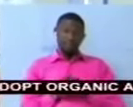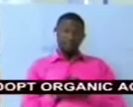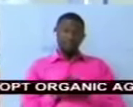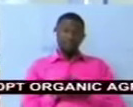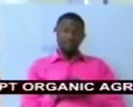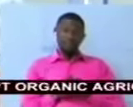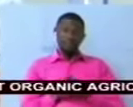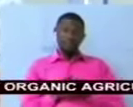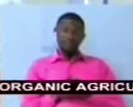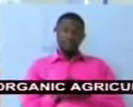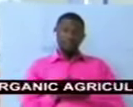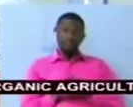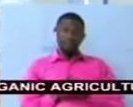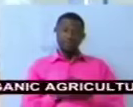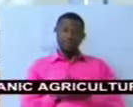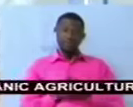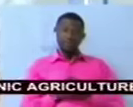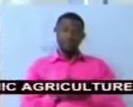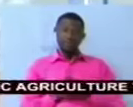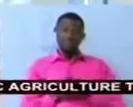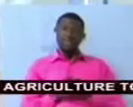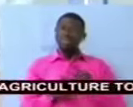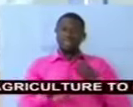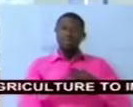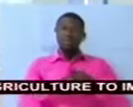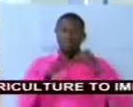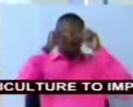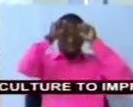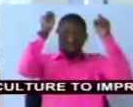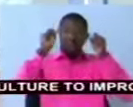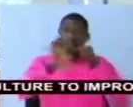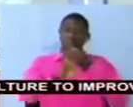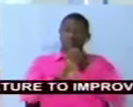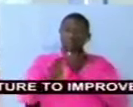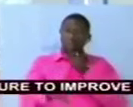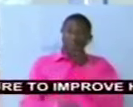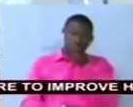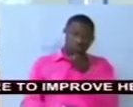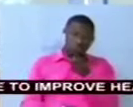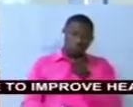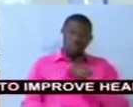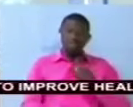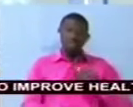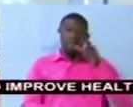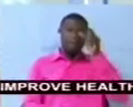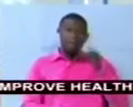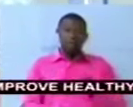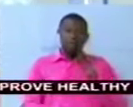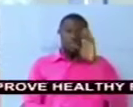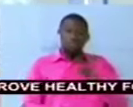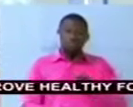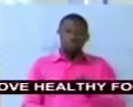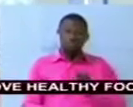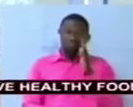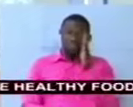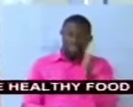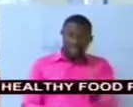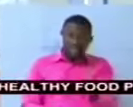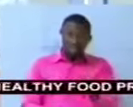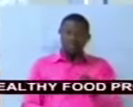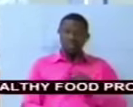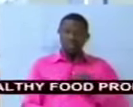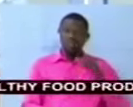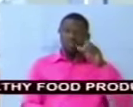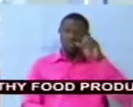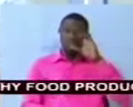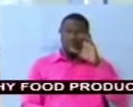instead of you being protected as a person who's done what his nation expected him